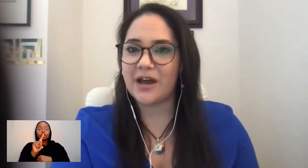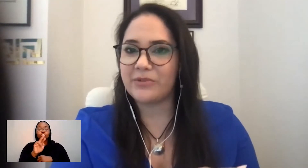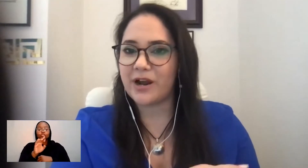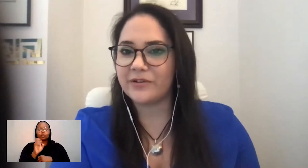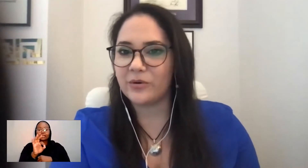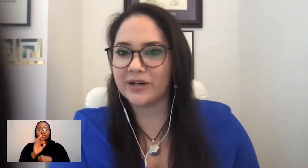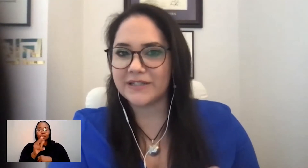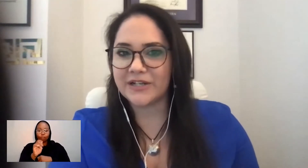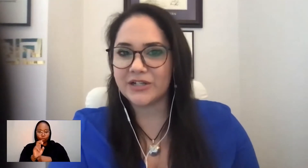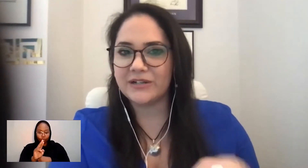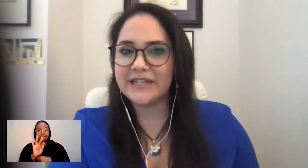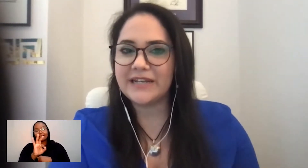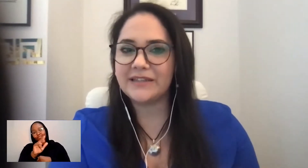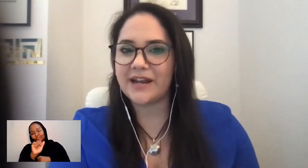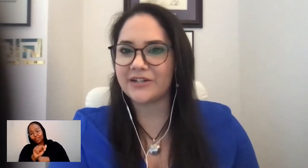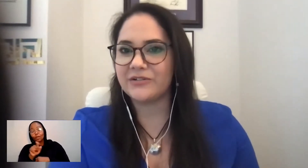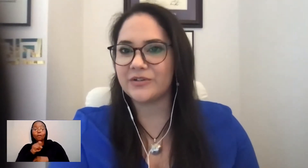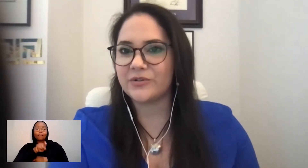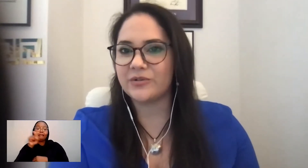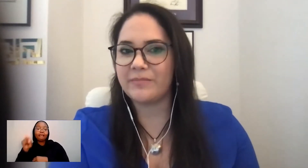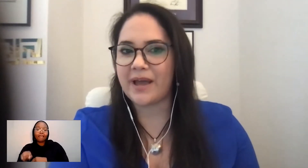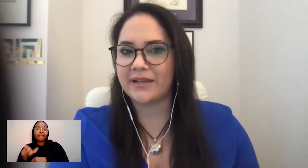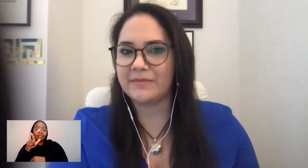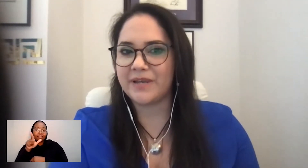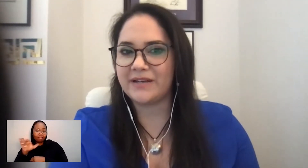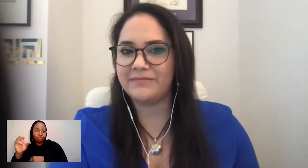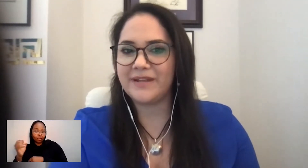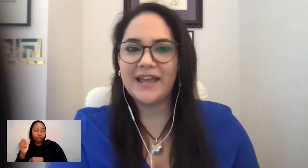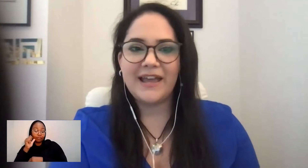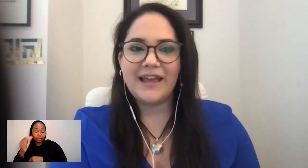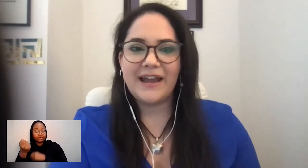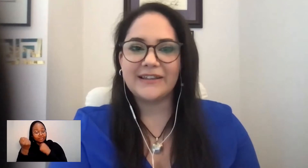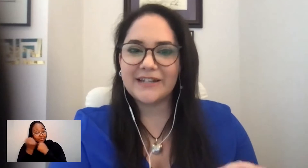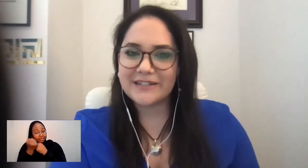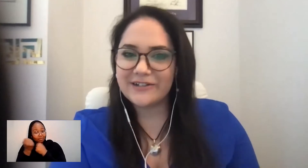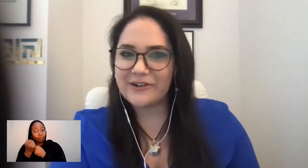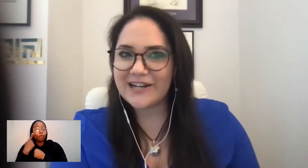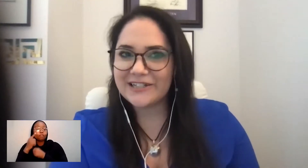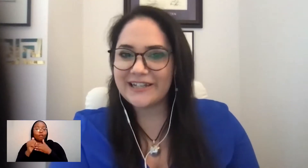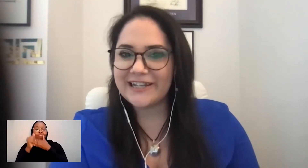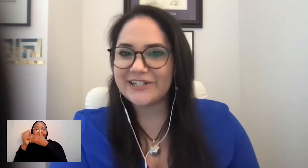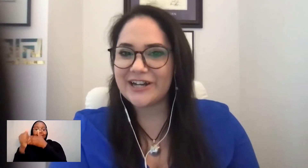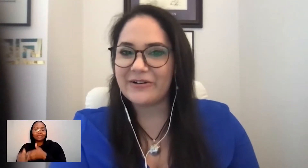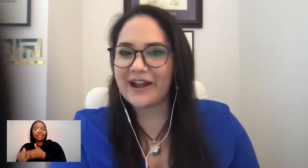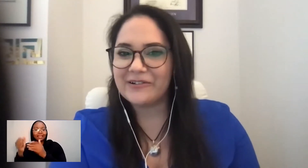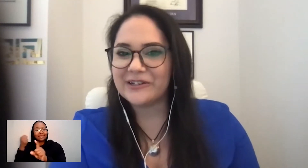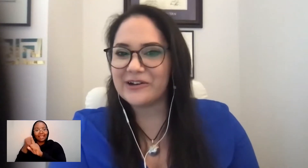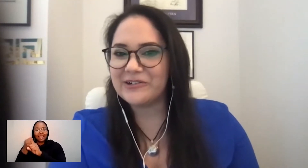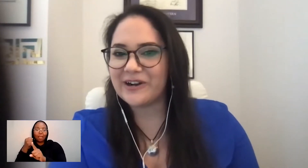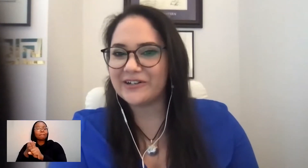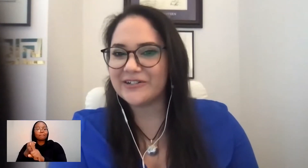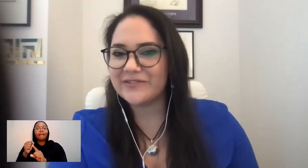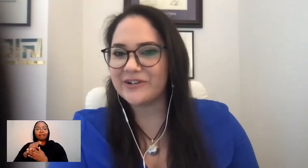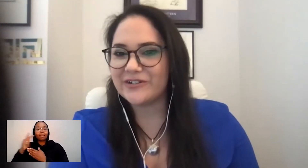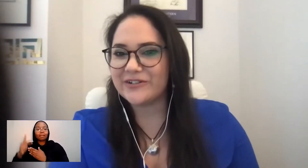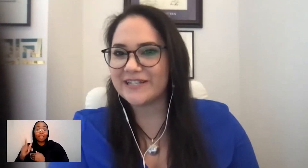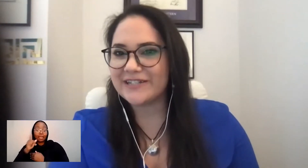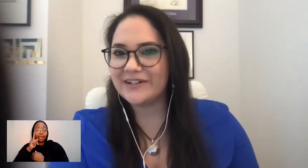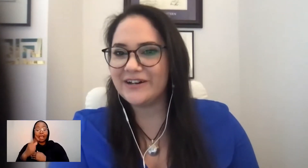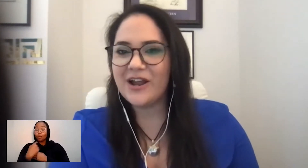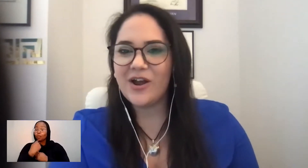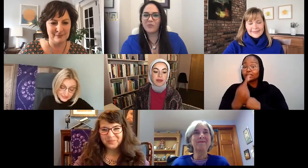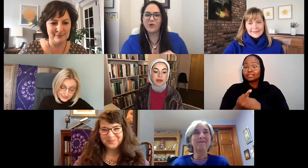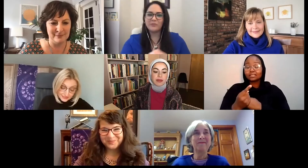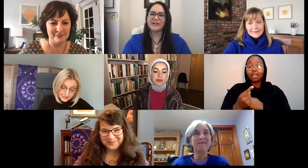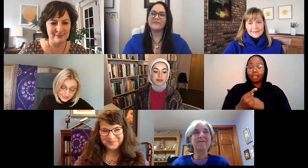is the nonprofit organization leading the National Social Impact Campaign. I'd like to congratulate and shout out the co-directors of Stranger